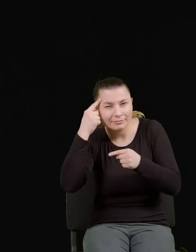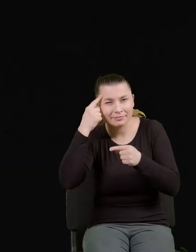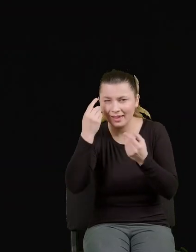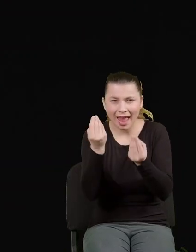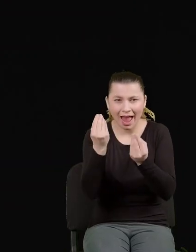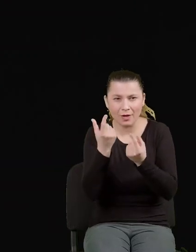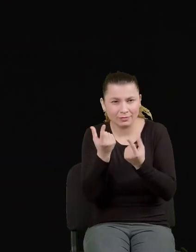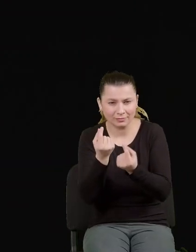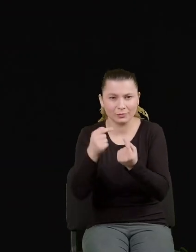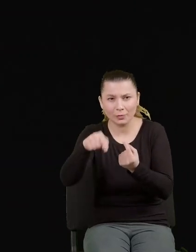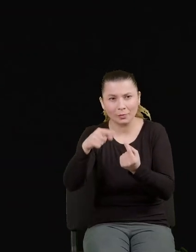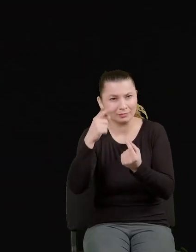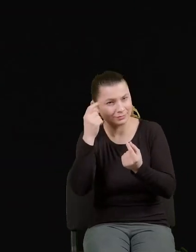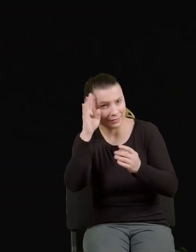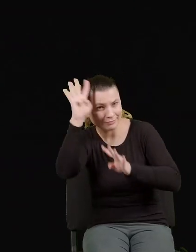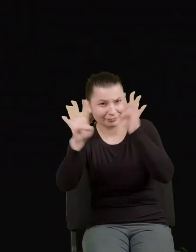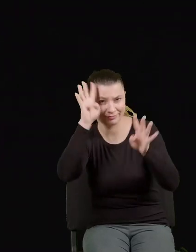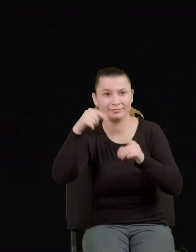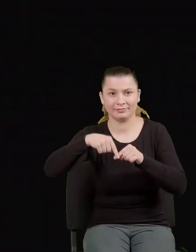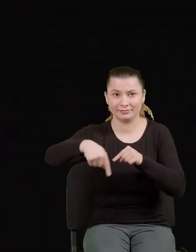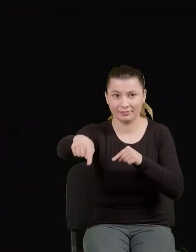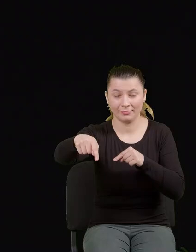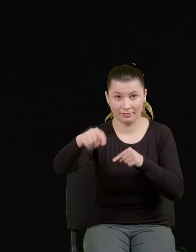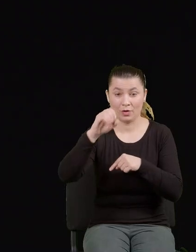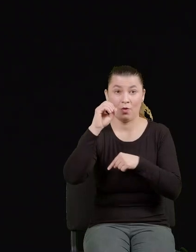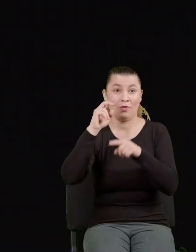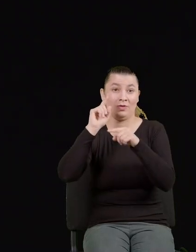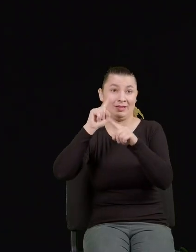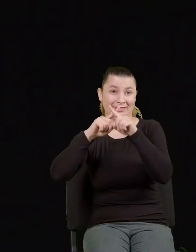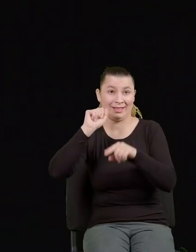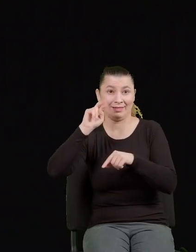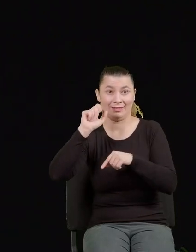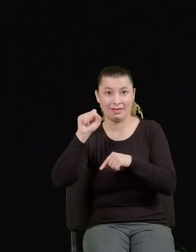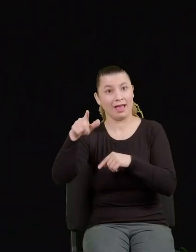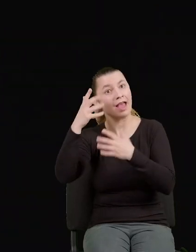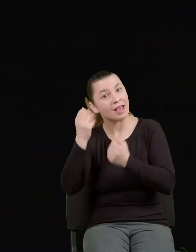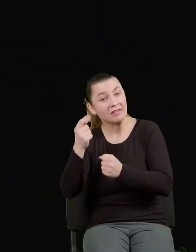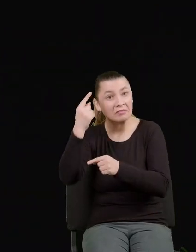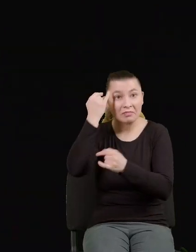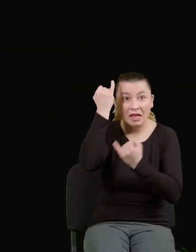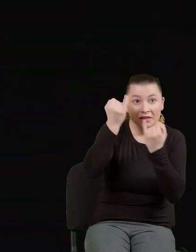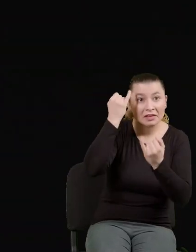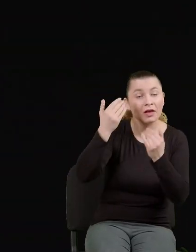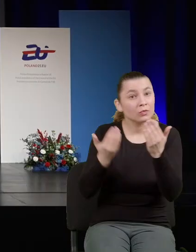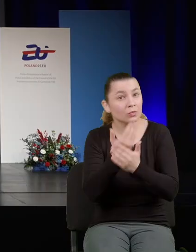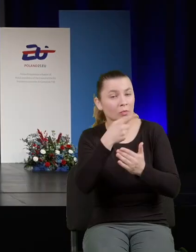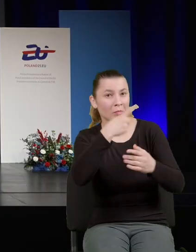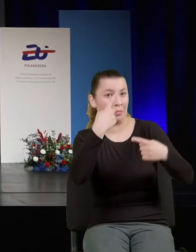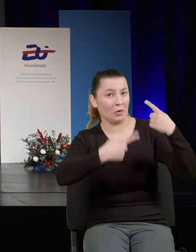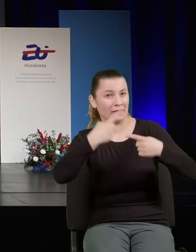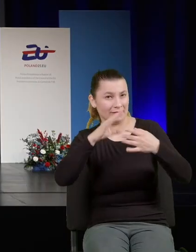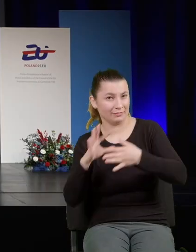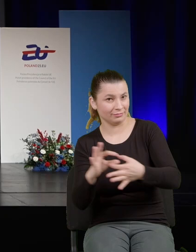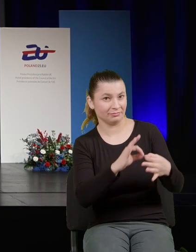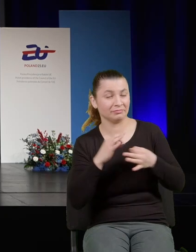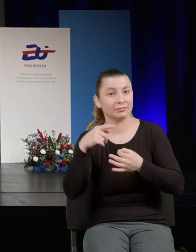of the Commission for the Cohesion Policy 2028 Plus to support mobility in the context of new